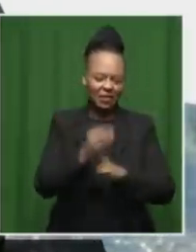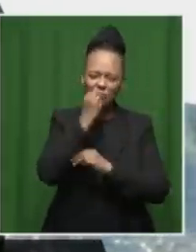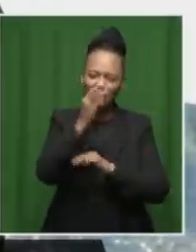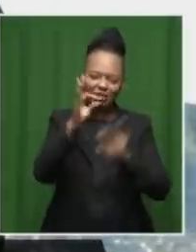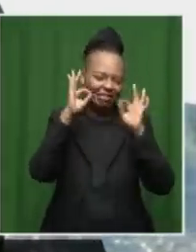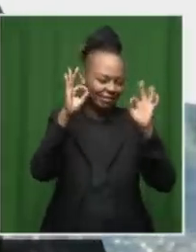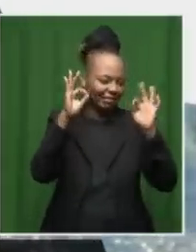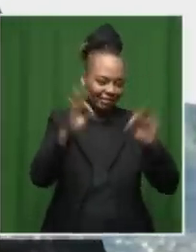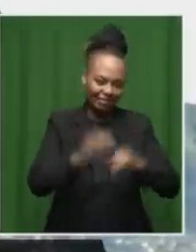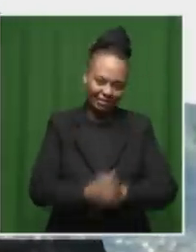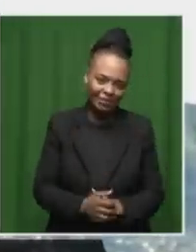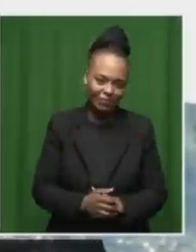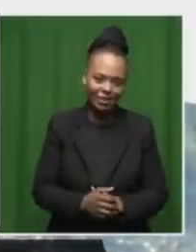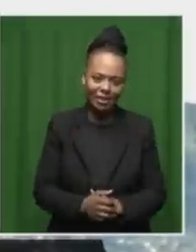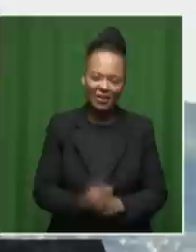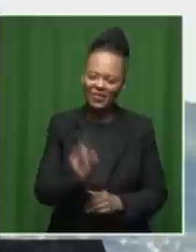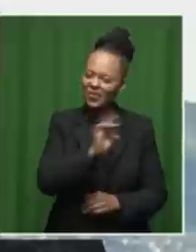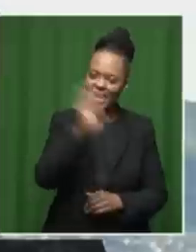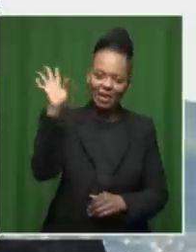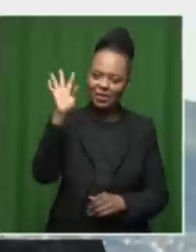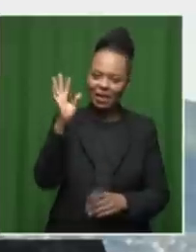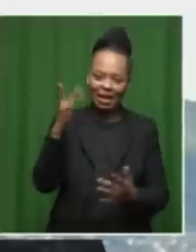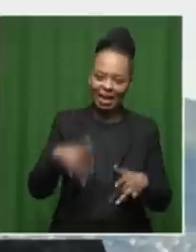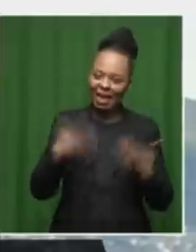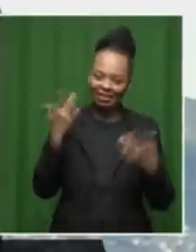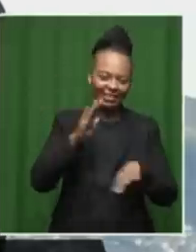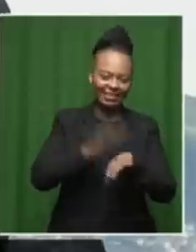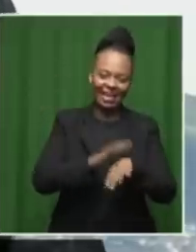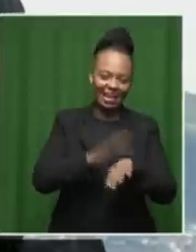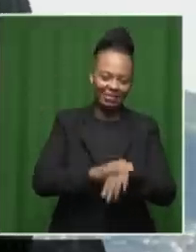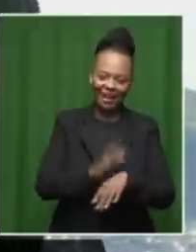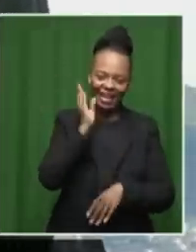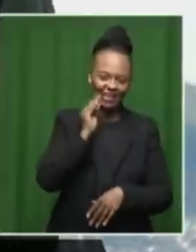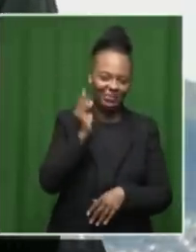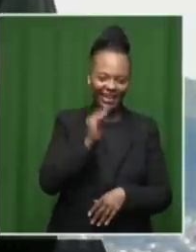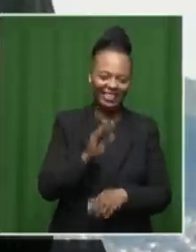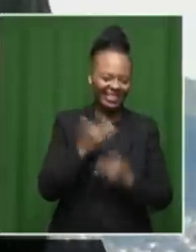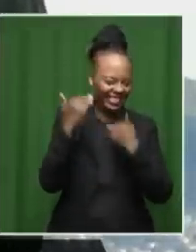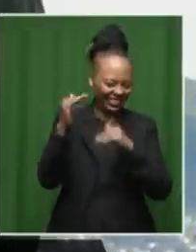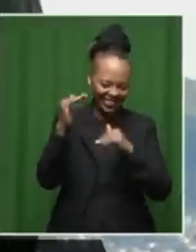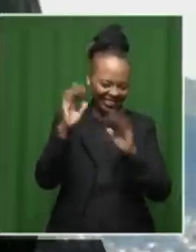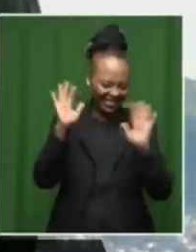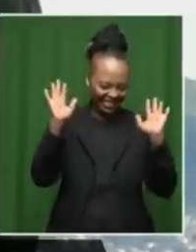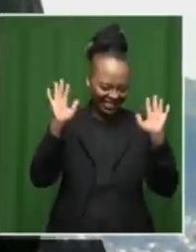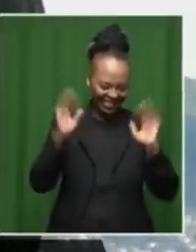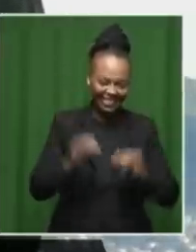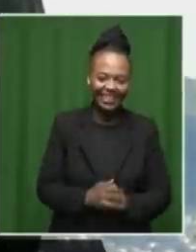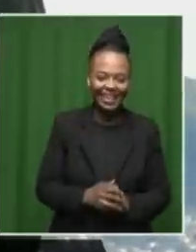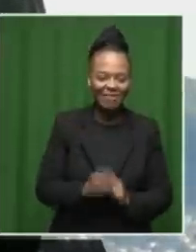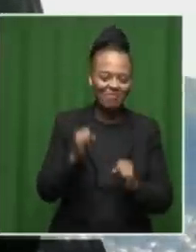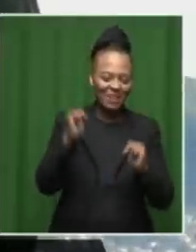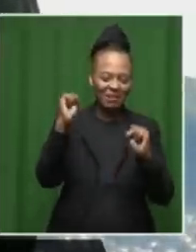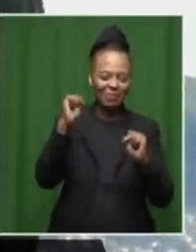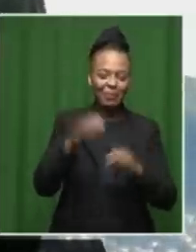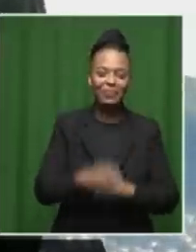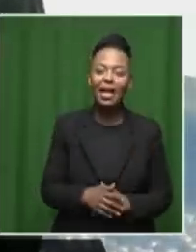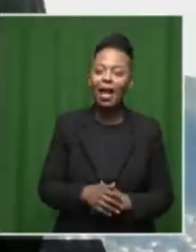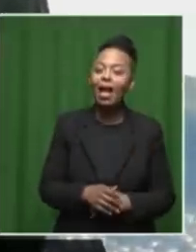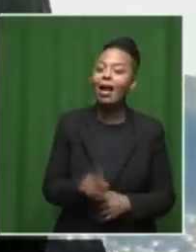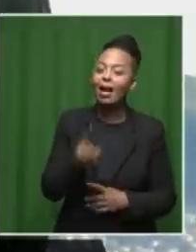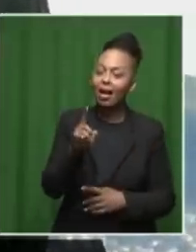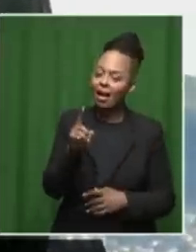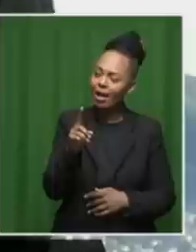Once-in-a-lifetime experience. So I'll keep it at that for now. You know, and Ina Marie was just talking about